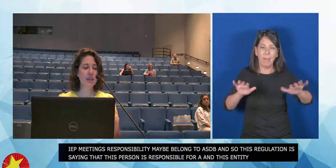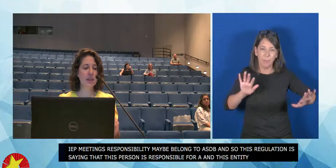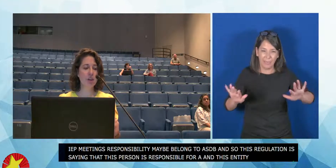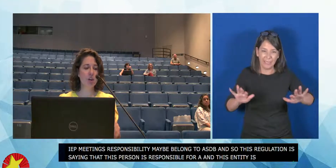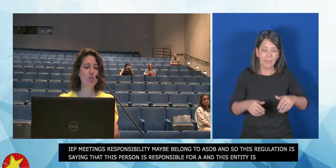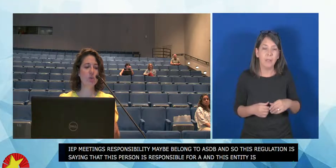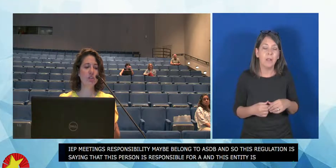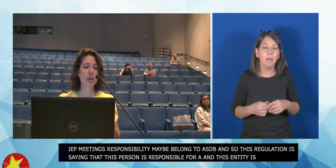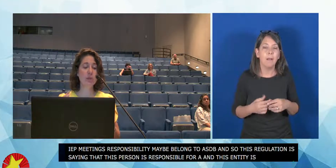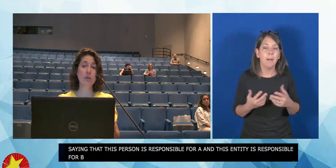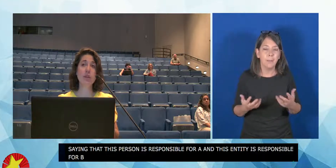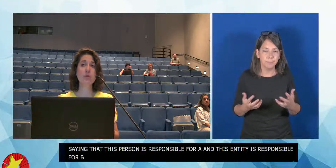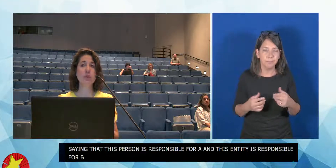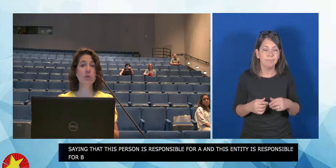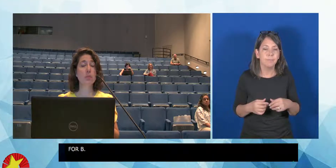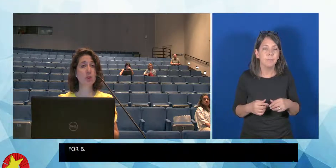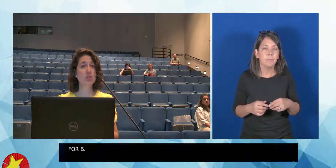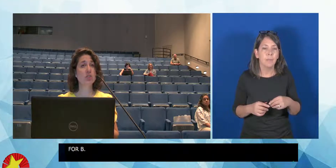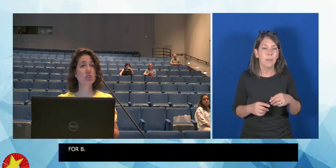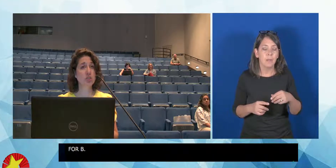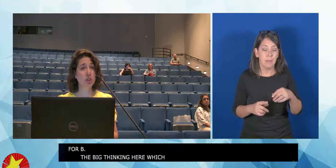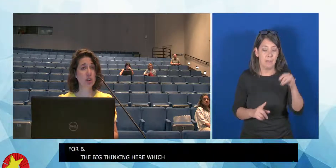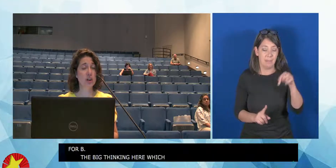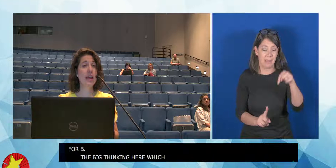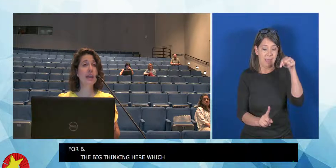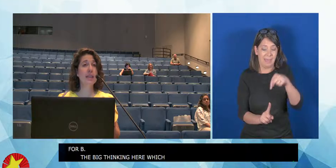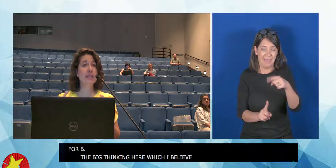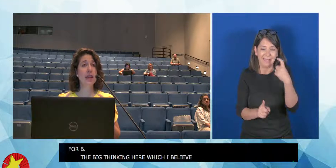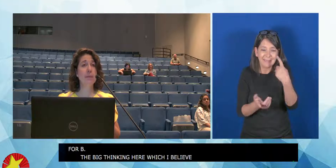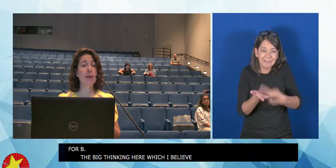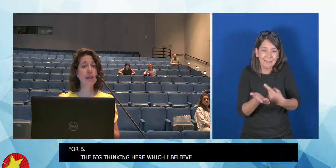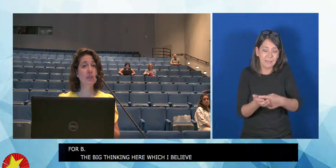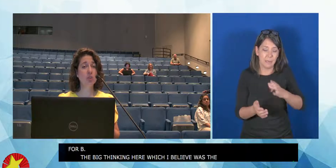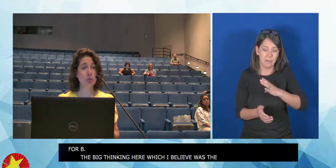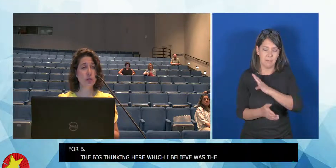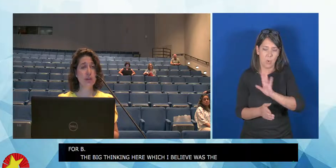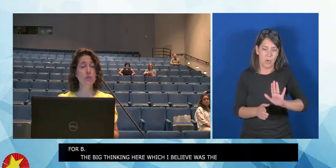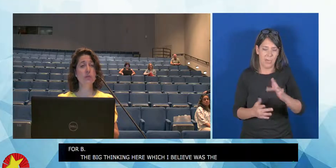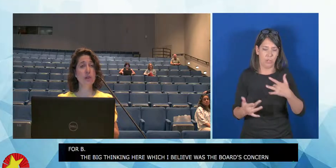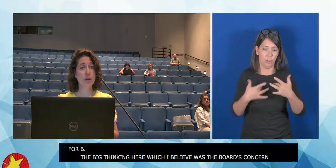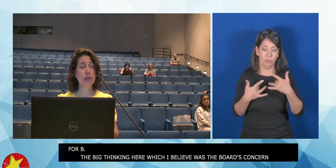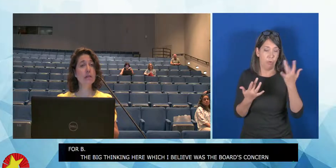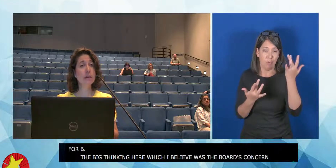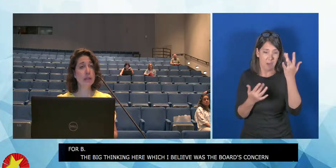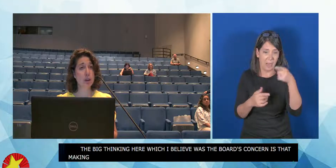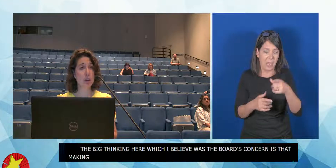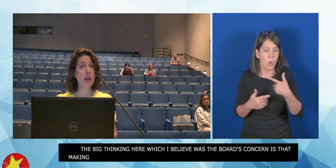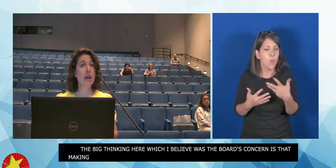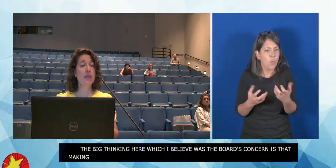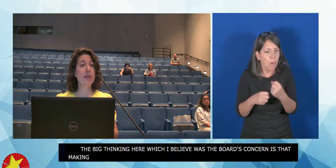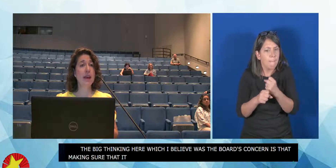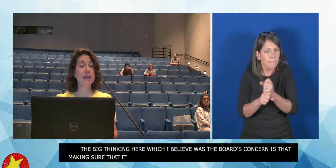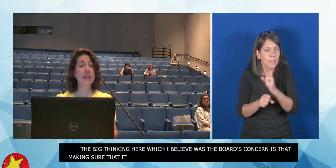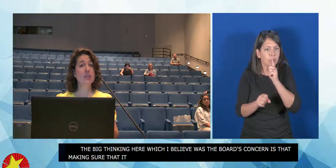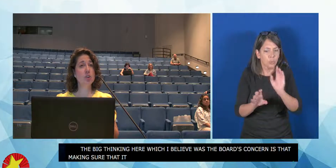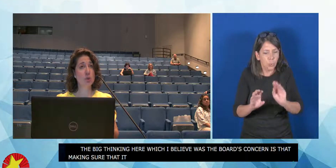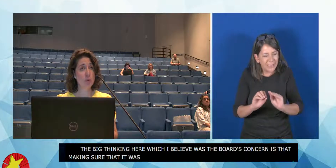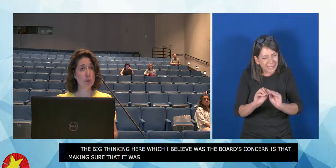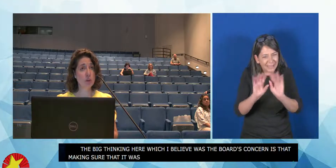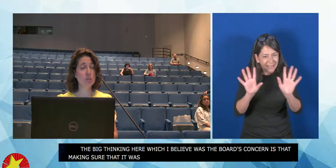thing here, which I believe was the board's concern, is that making sure that it was very clear